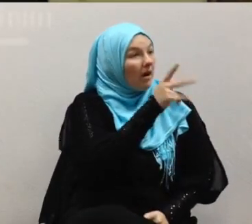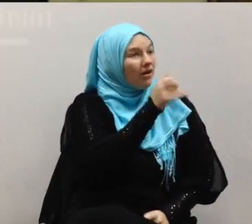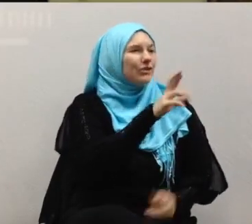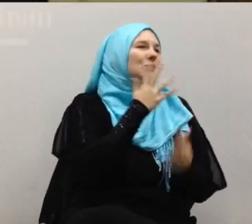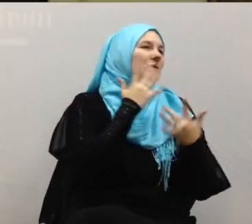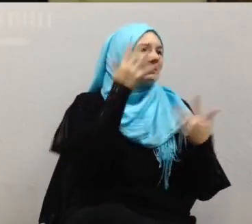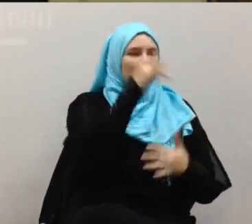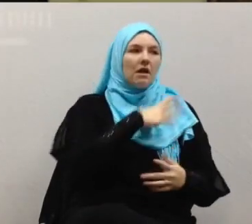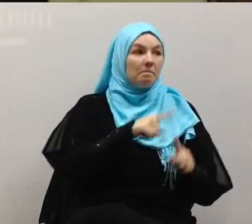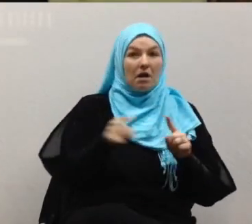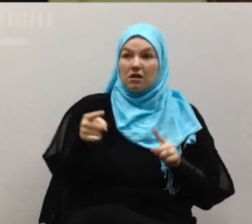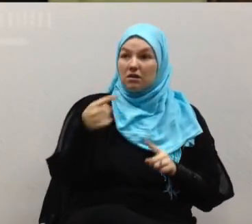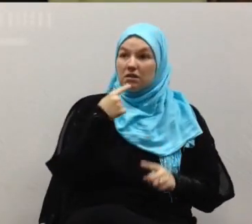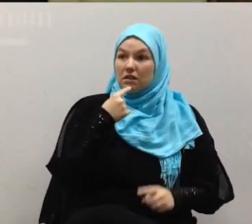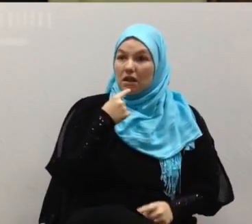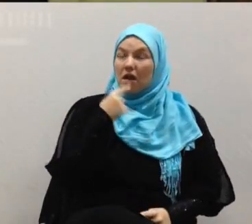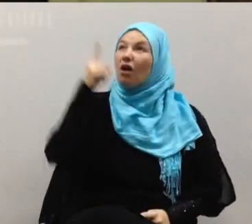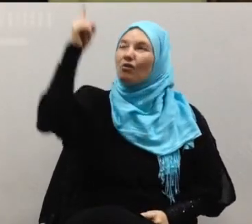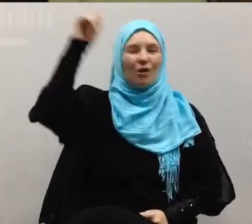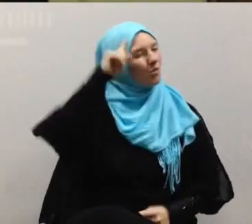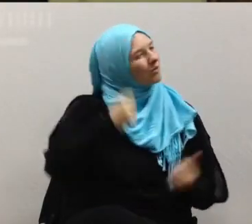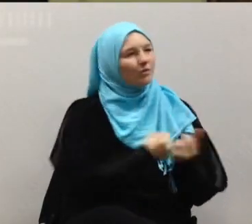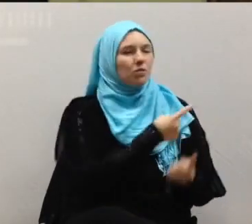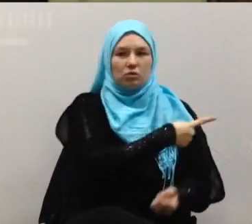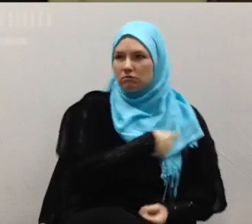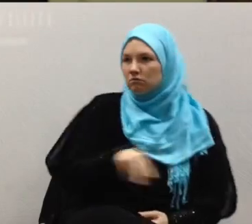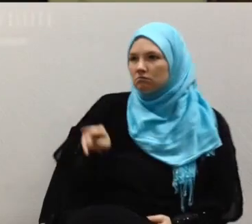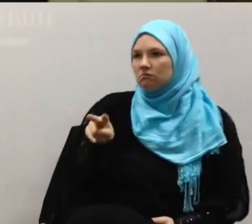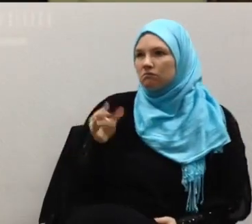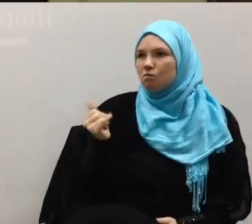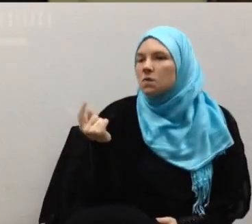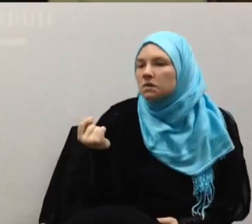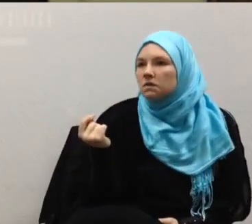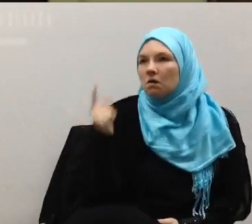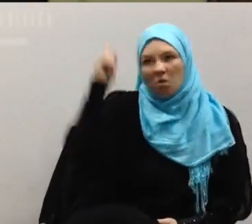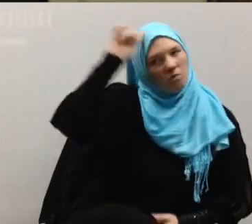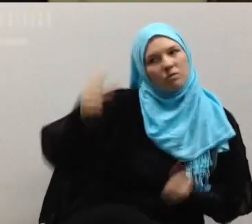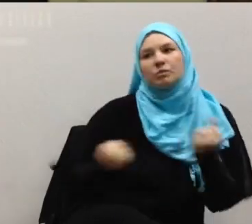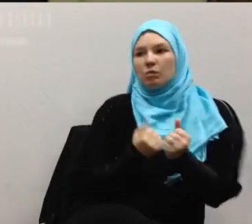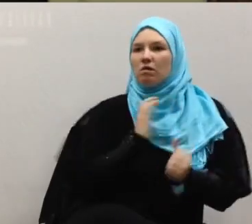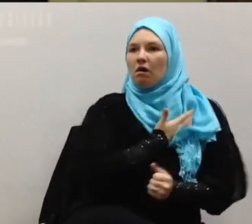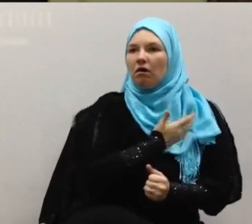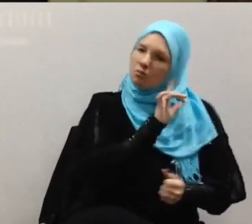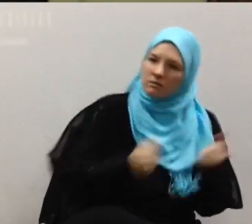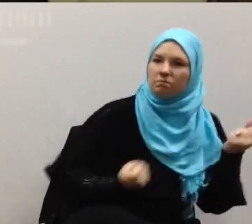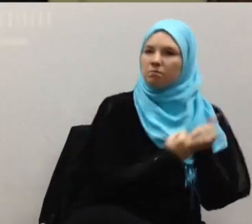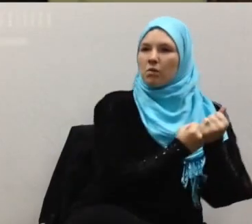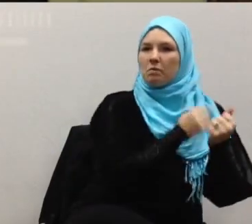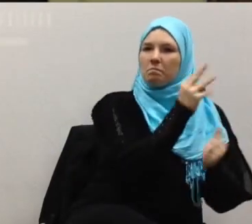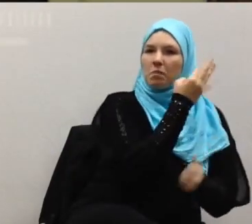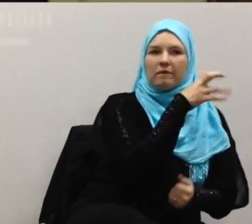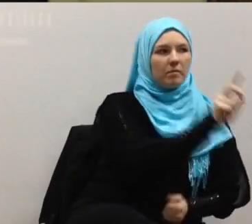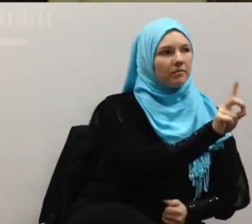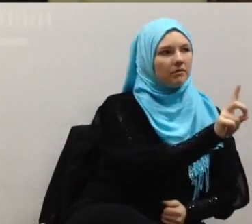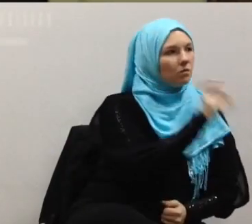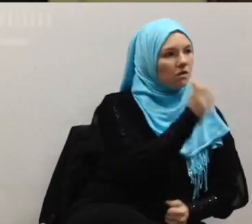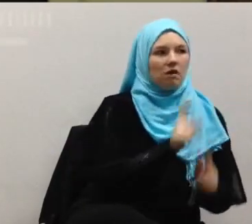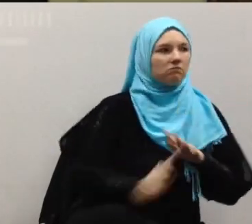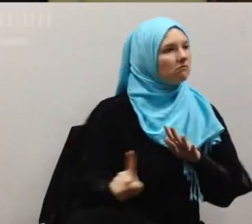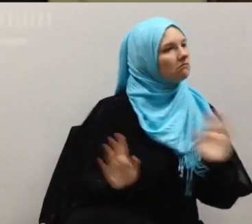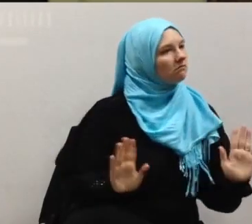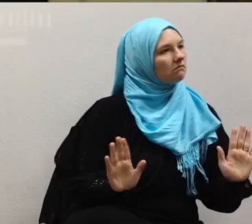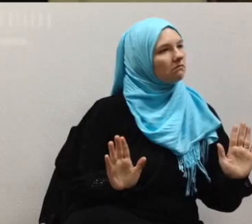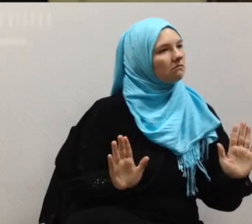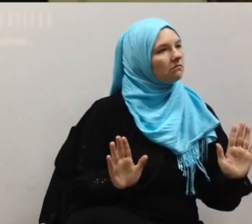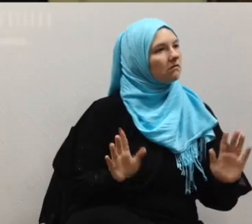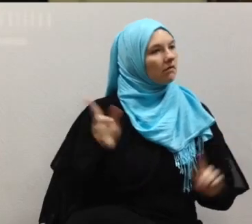them down. They will not be victorious, they will not be entering Mecca, and they will never get back to Mecca again,